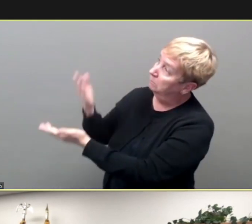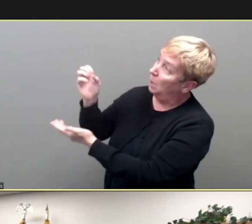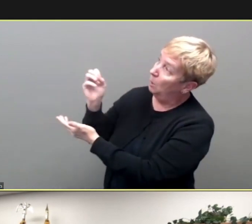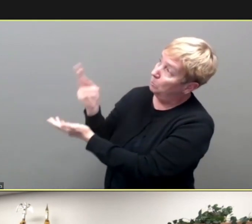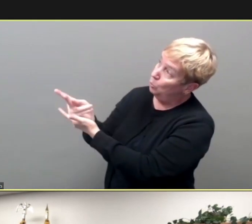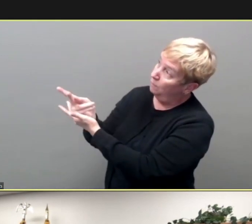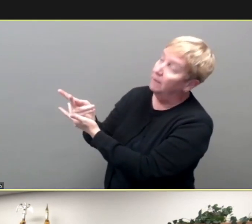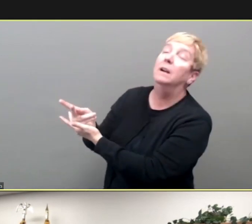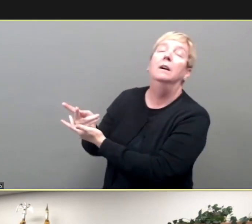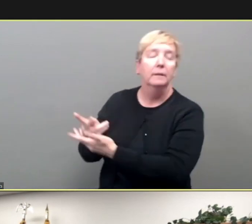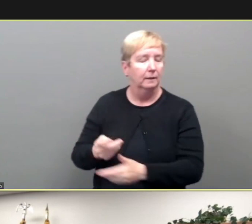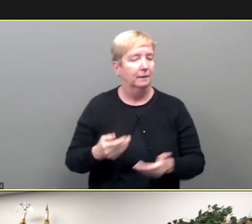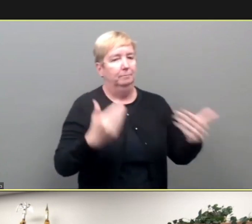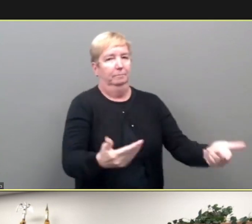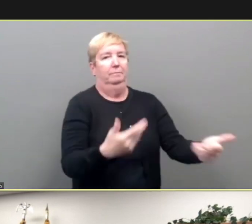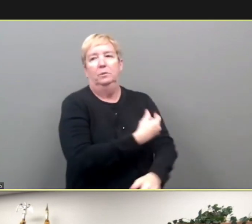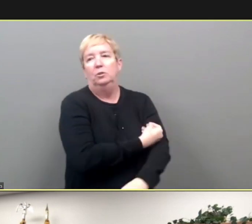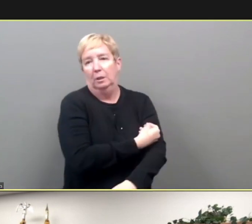a vaccine.